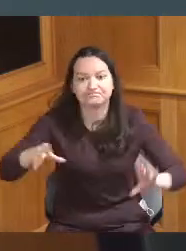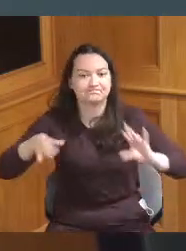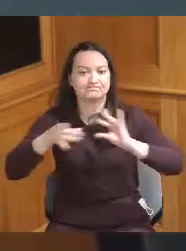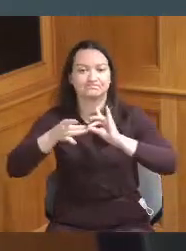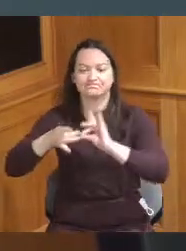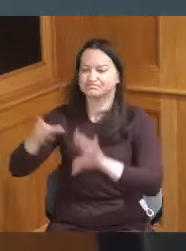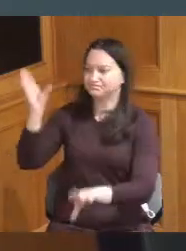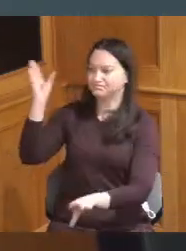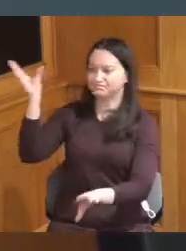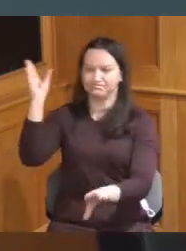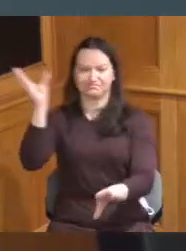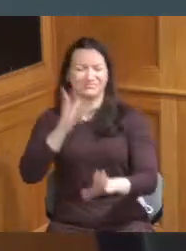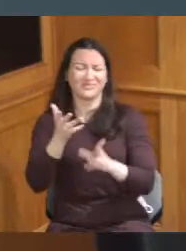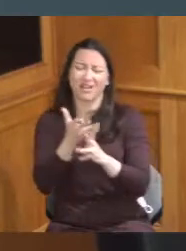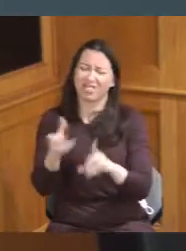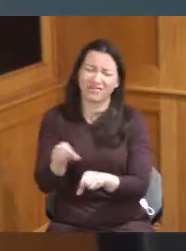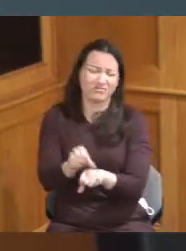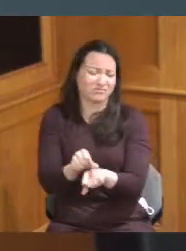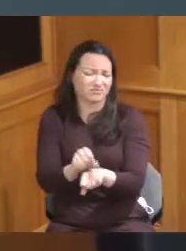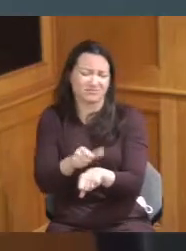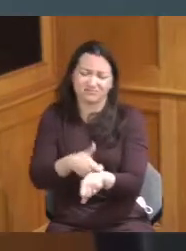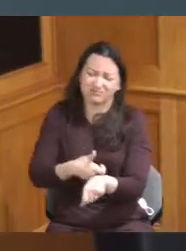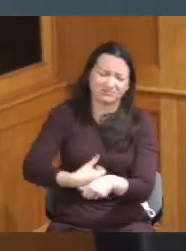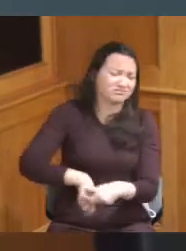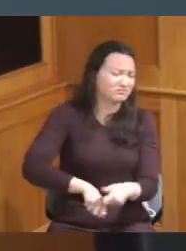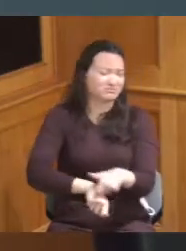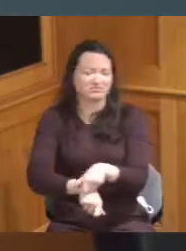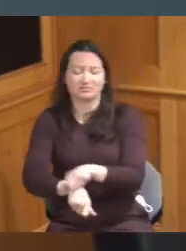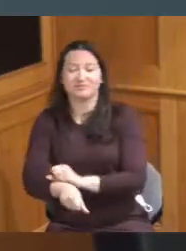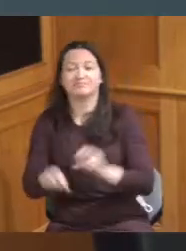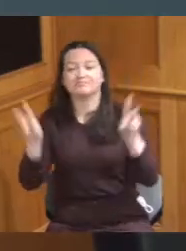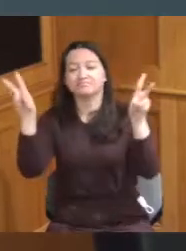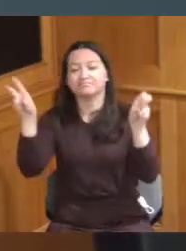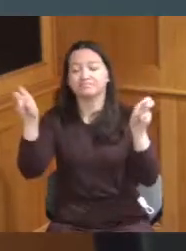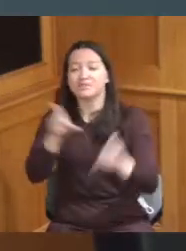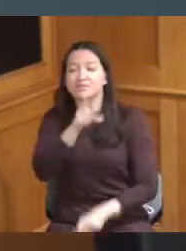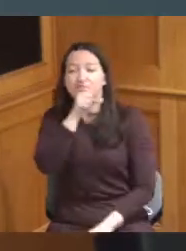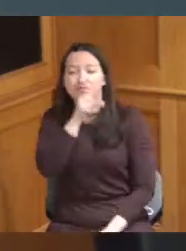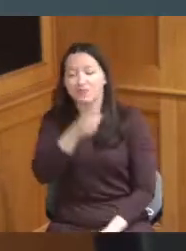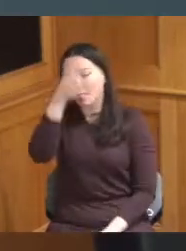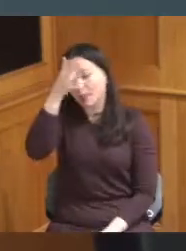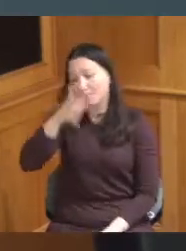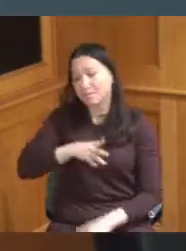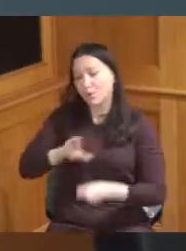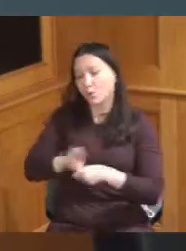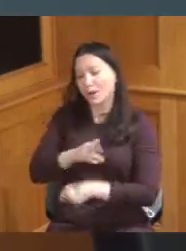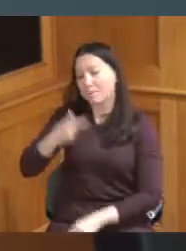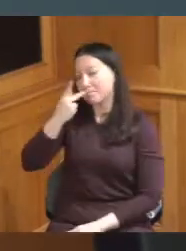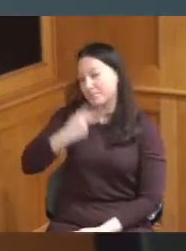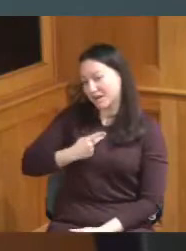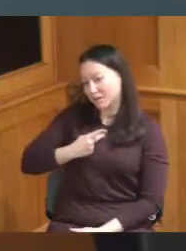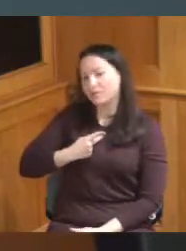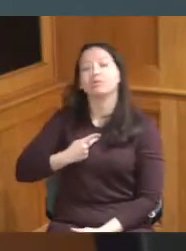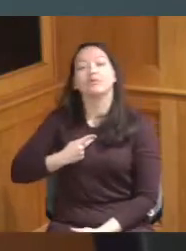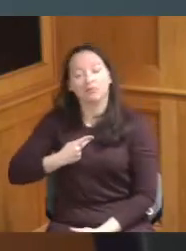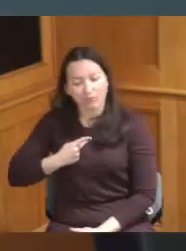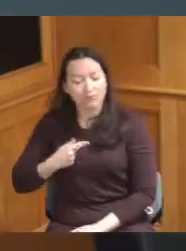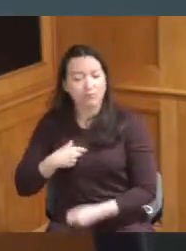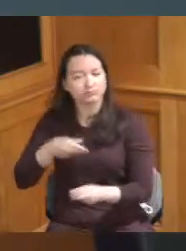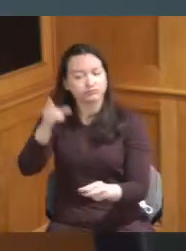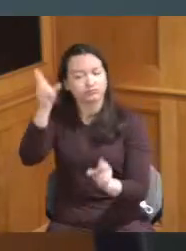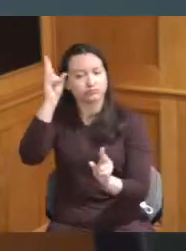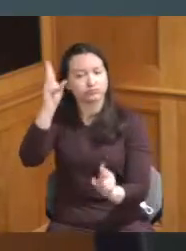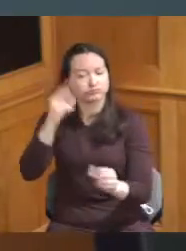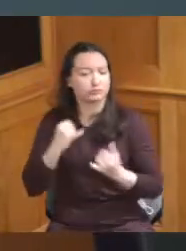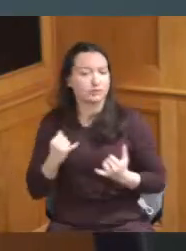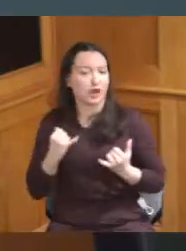out and doing a lot of work. Real men wear pink. And so I wanted to honor him